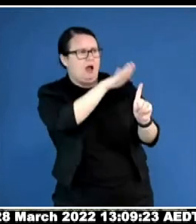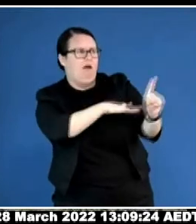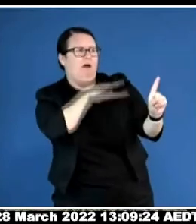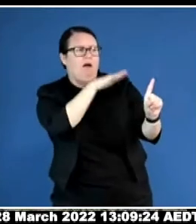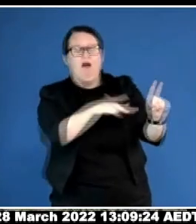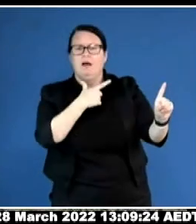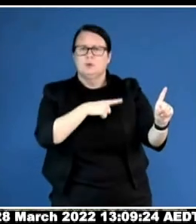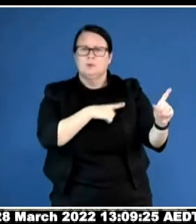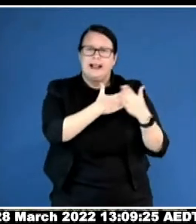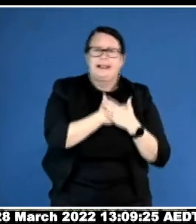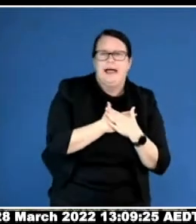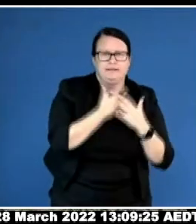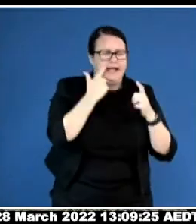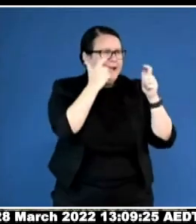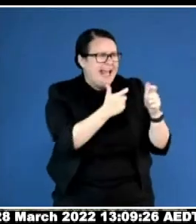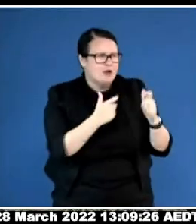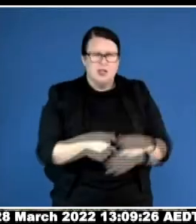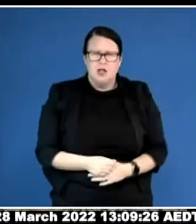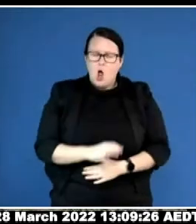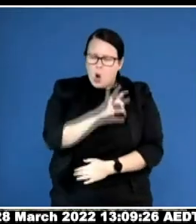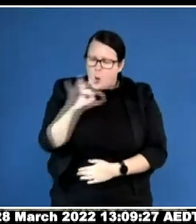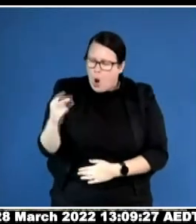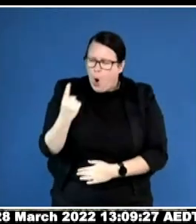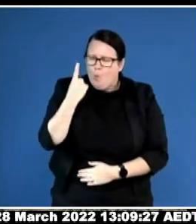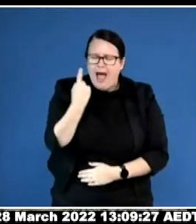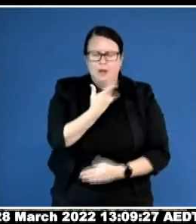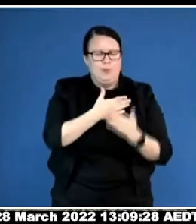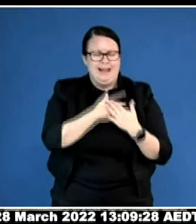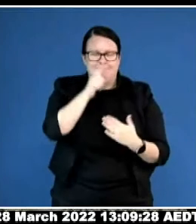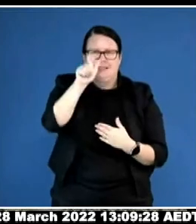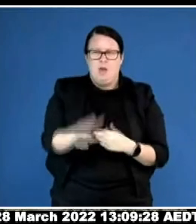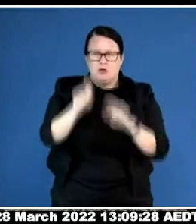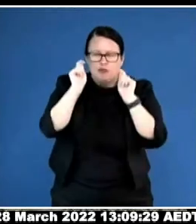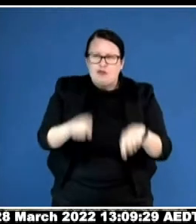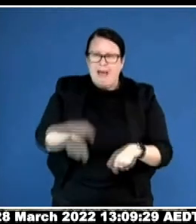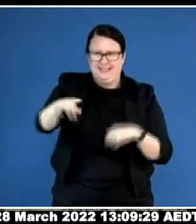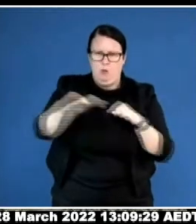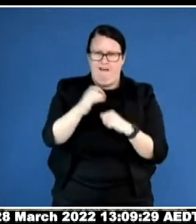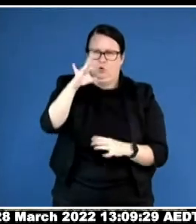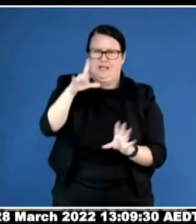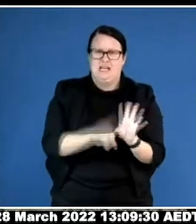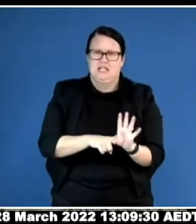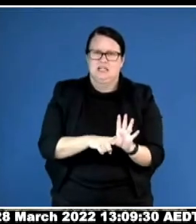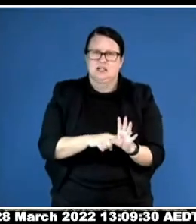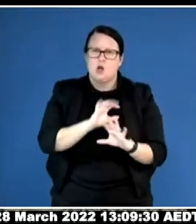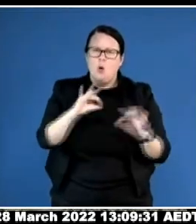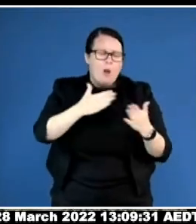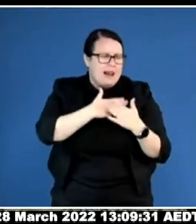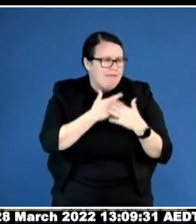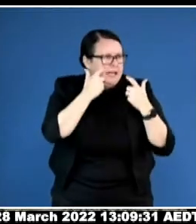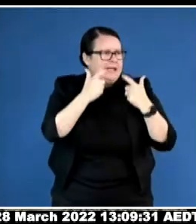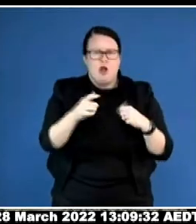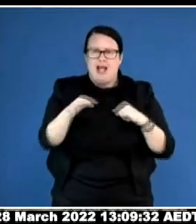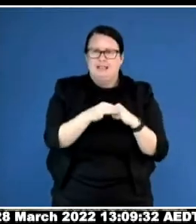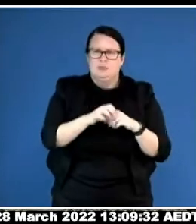caring. No loving and caring person rapes their wife for 10 years straight. No loving and caring husband breaks their wife's